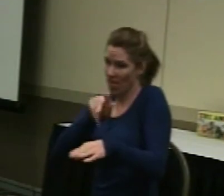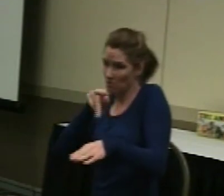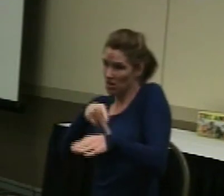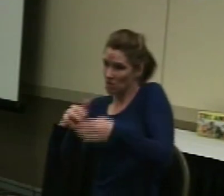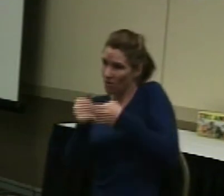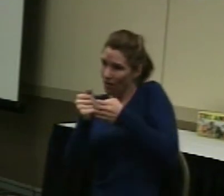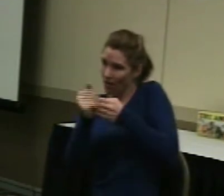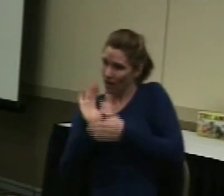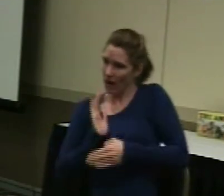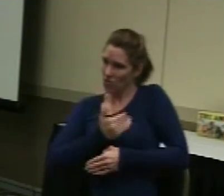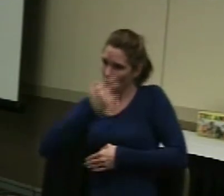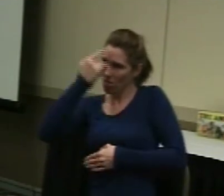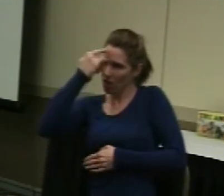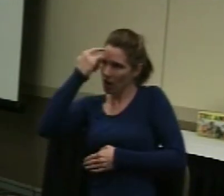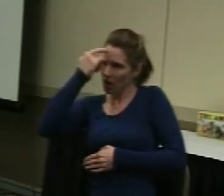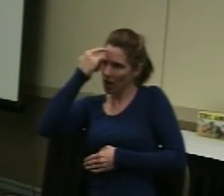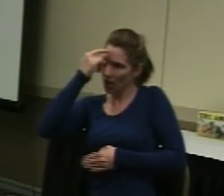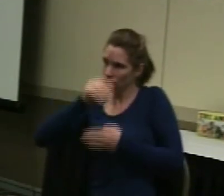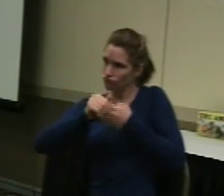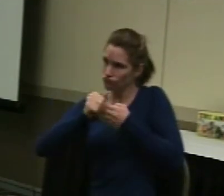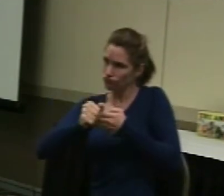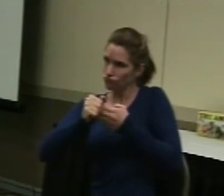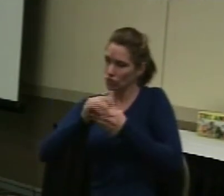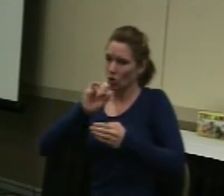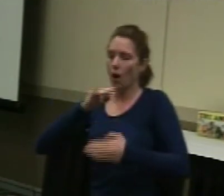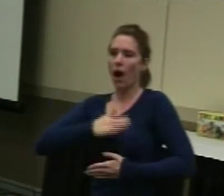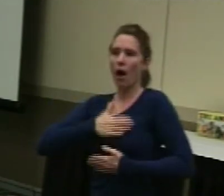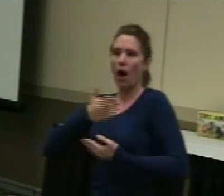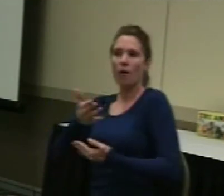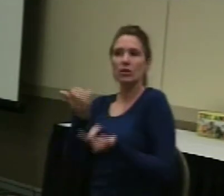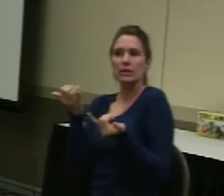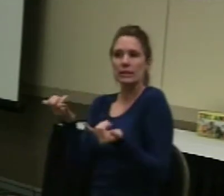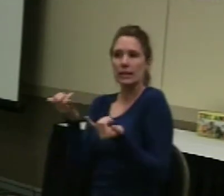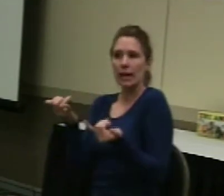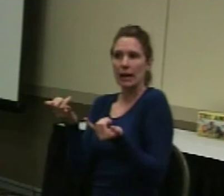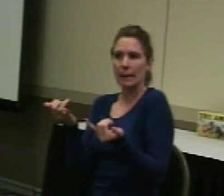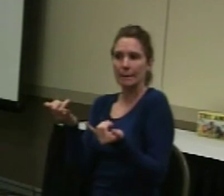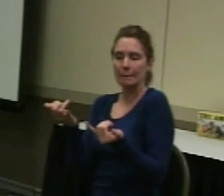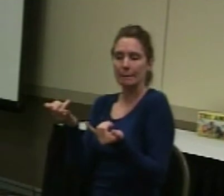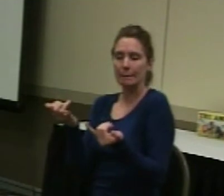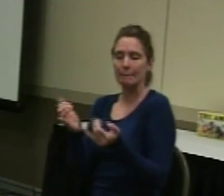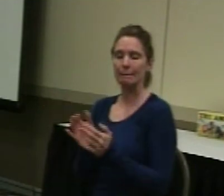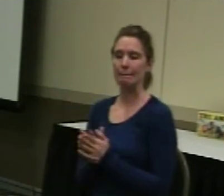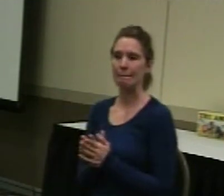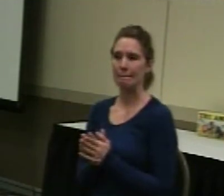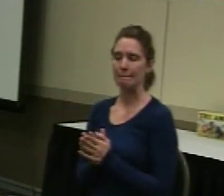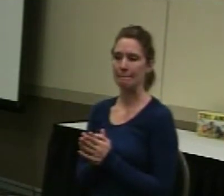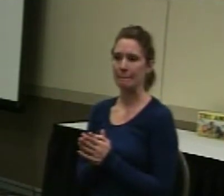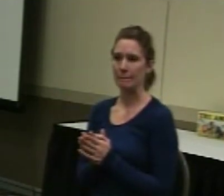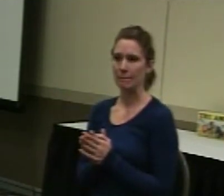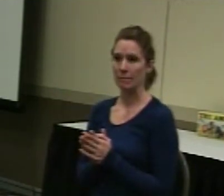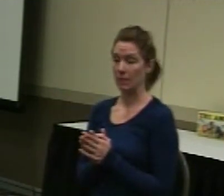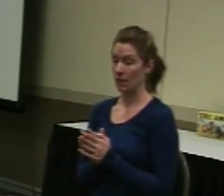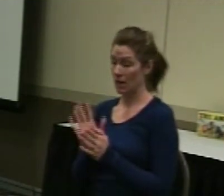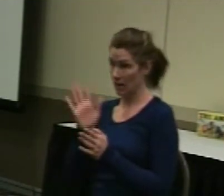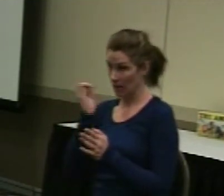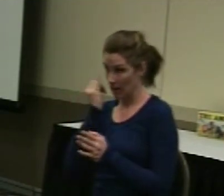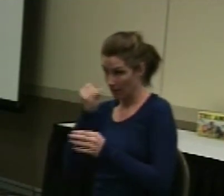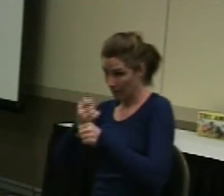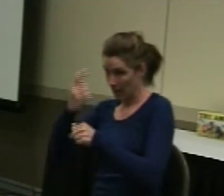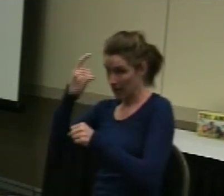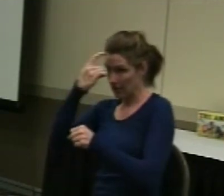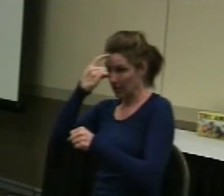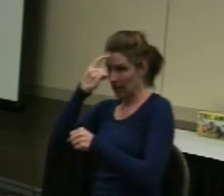our thinking. So I offer to you today those that make sense to us